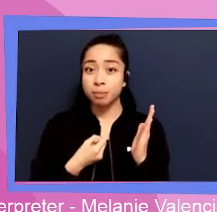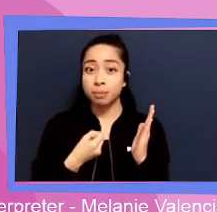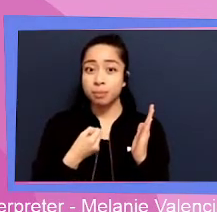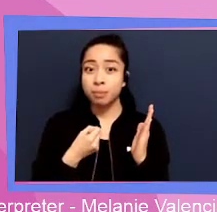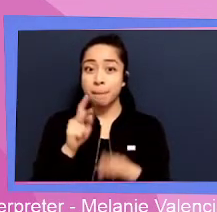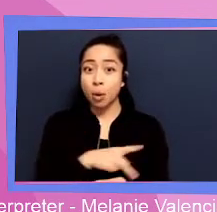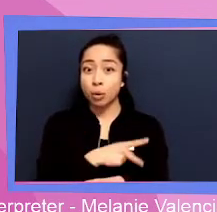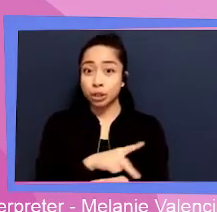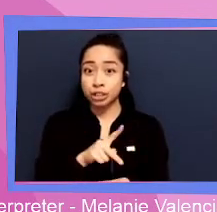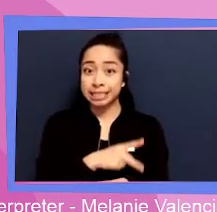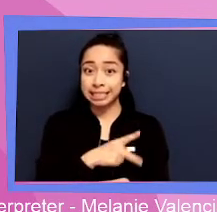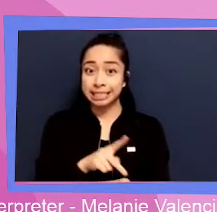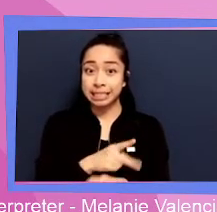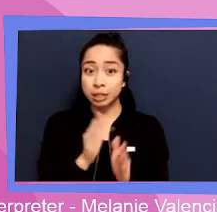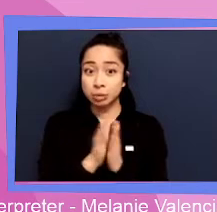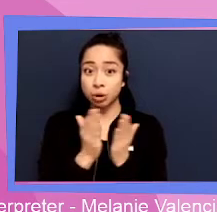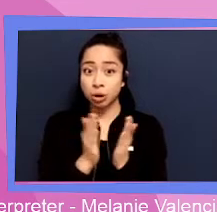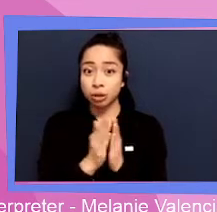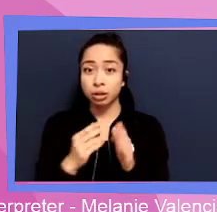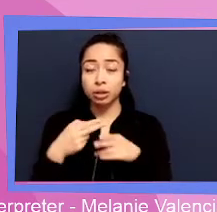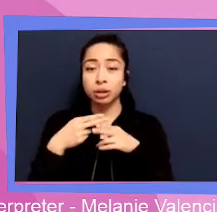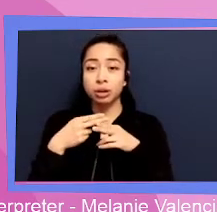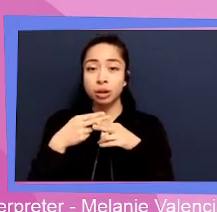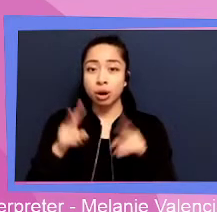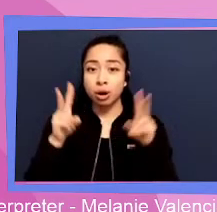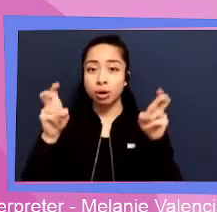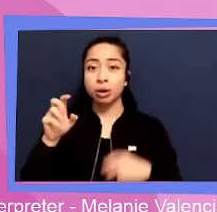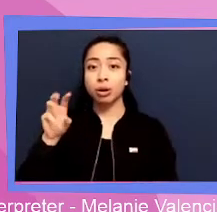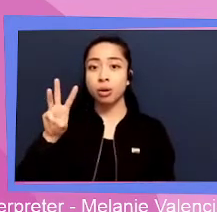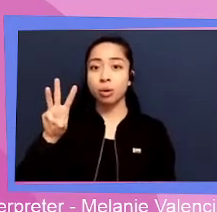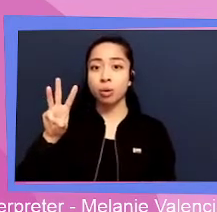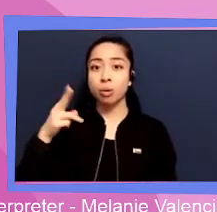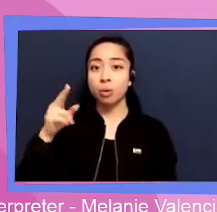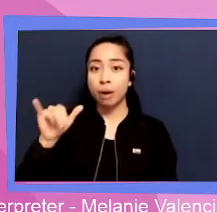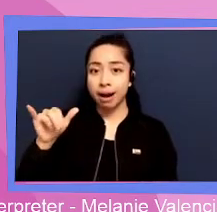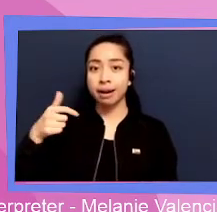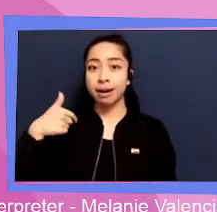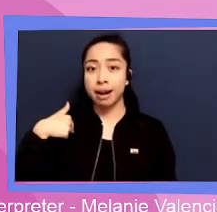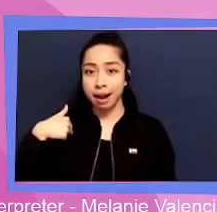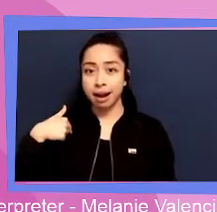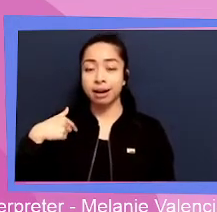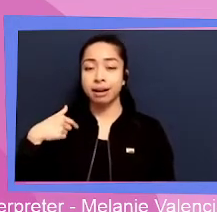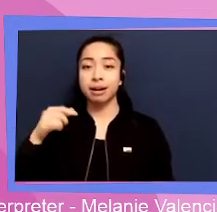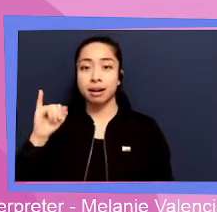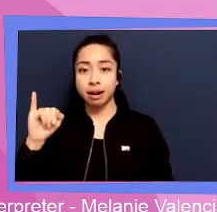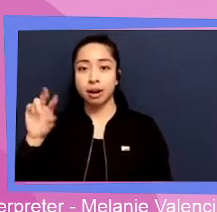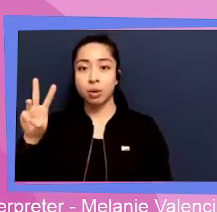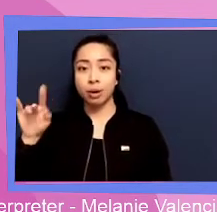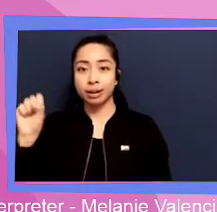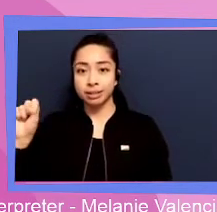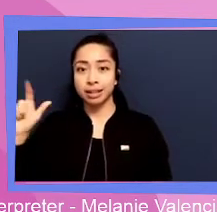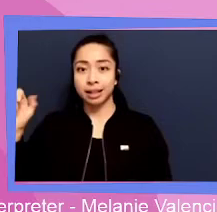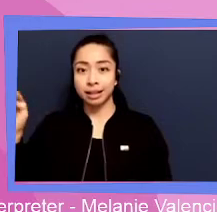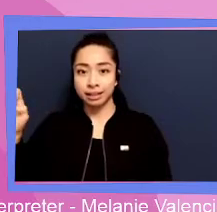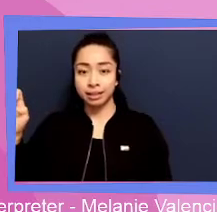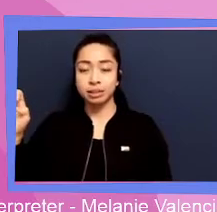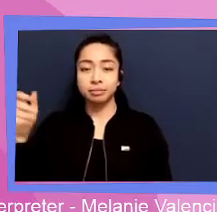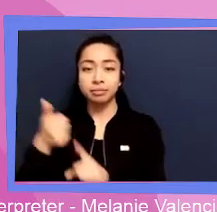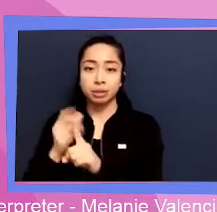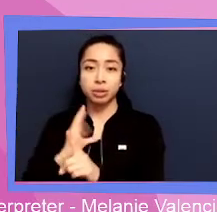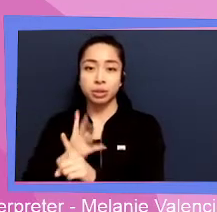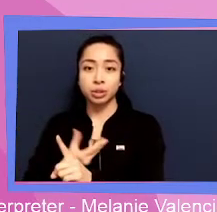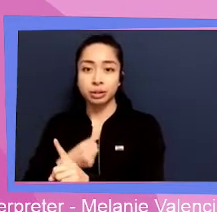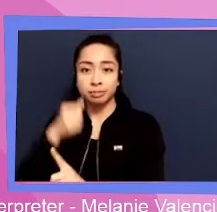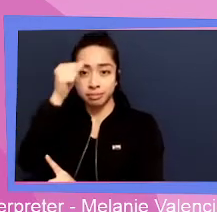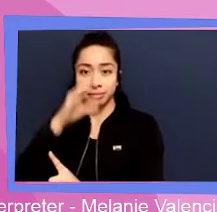Pitch, Why I Was Late, and this is beautiful. They're a trans masculine person who lives